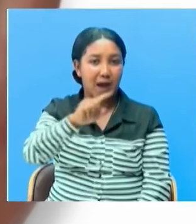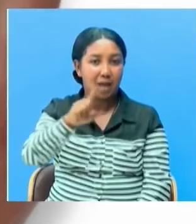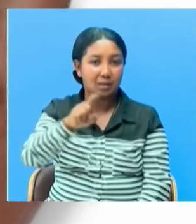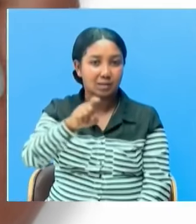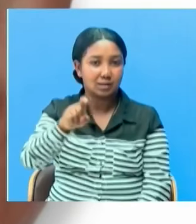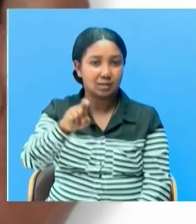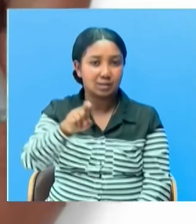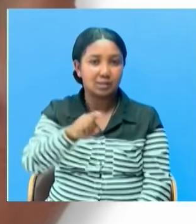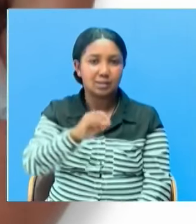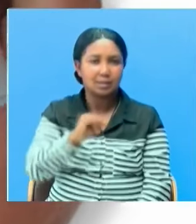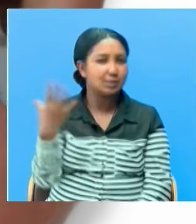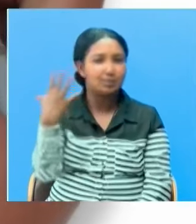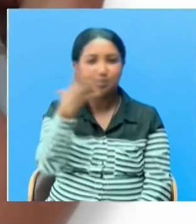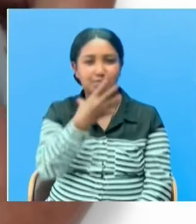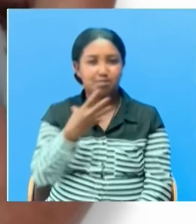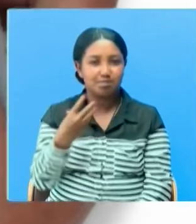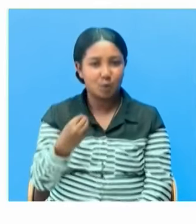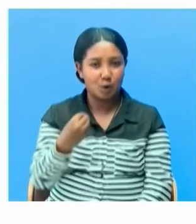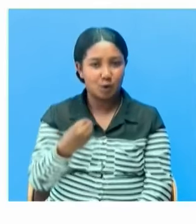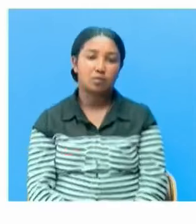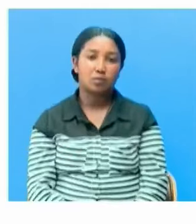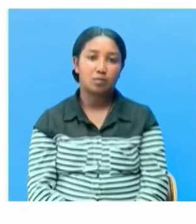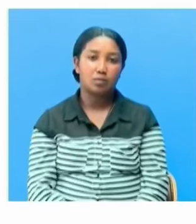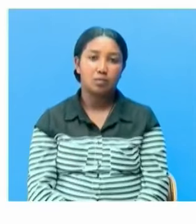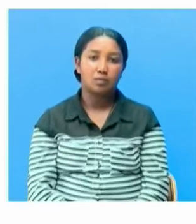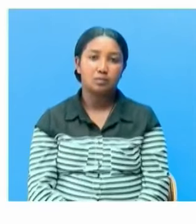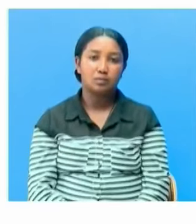also beautiful.